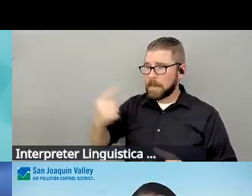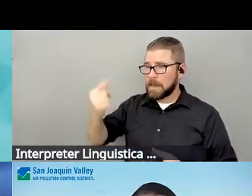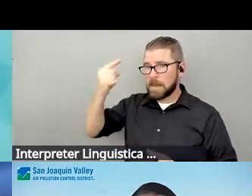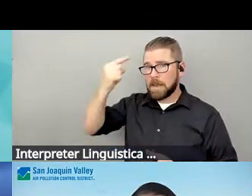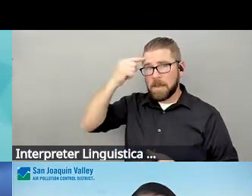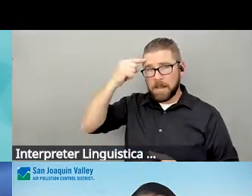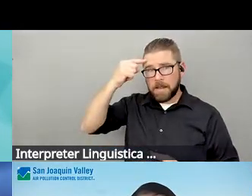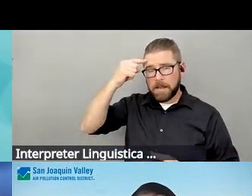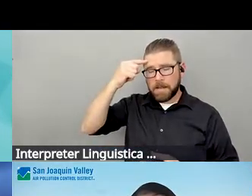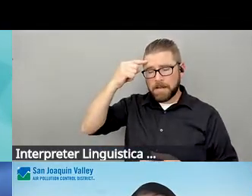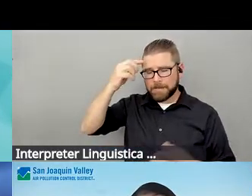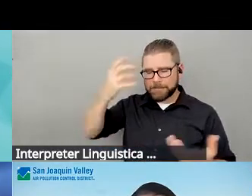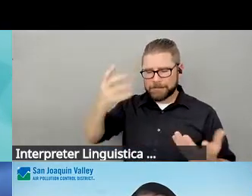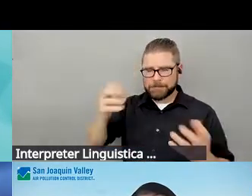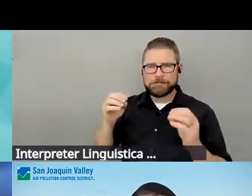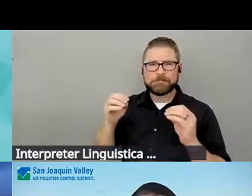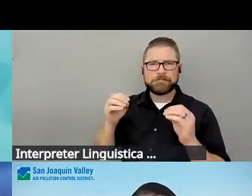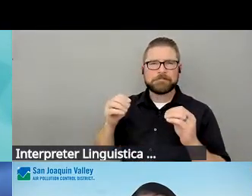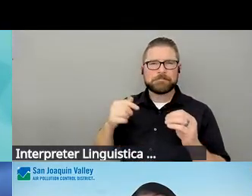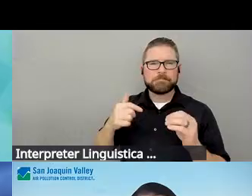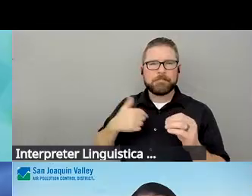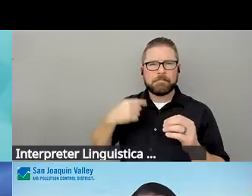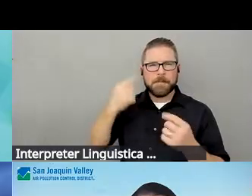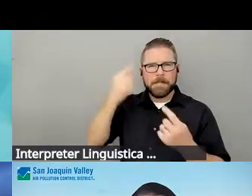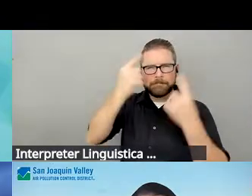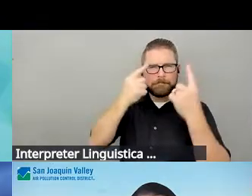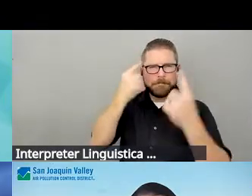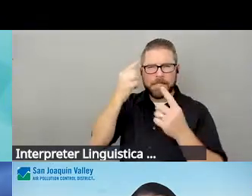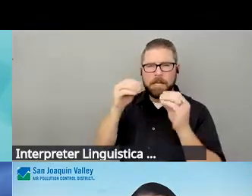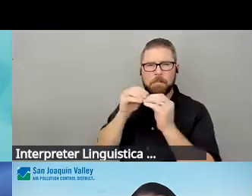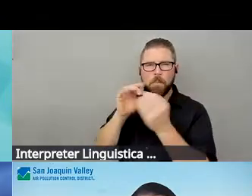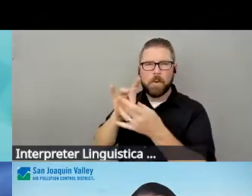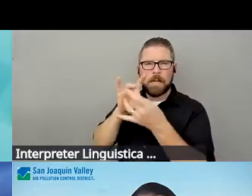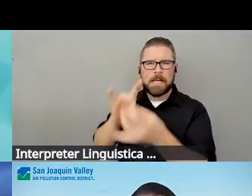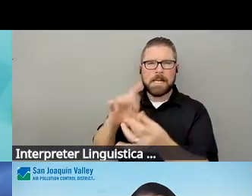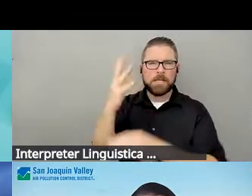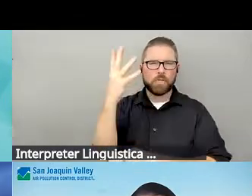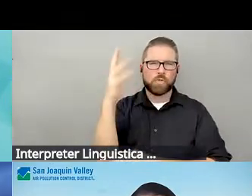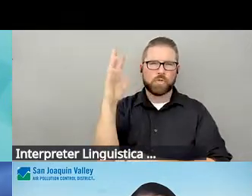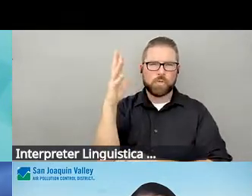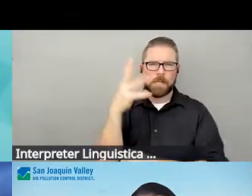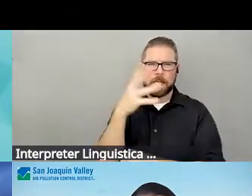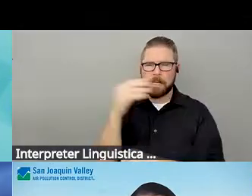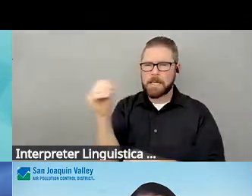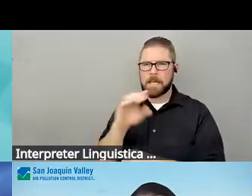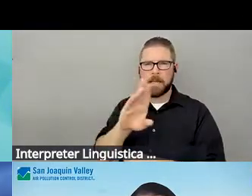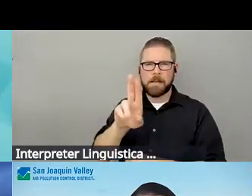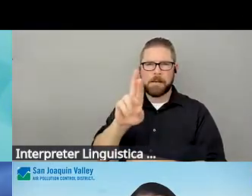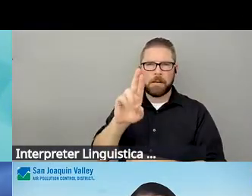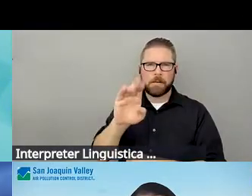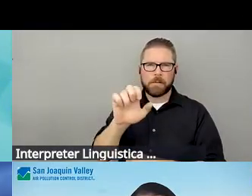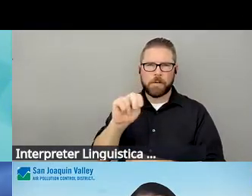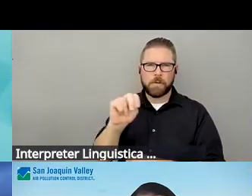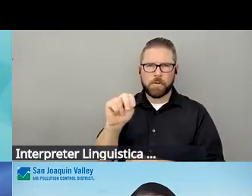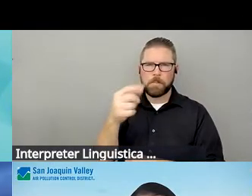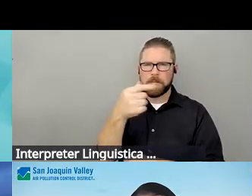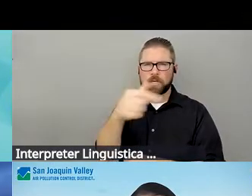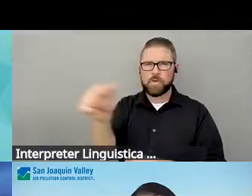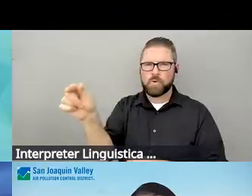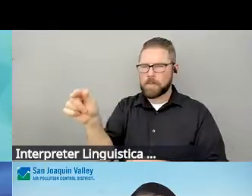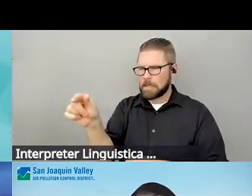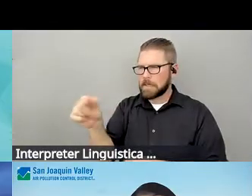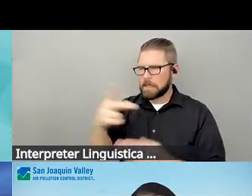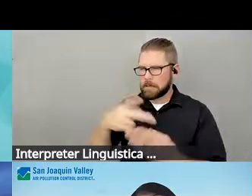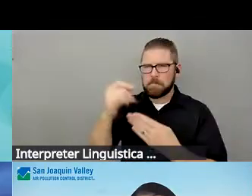it's more towards the tree and urban greening. Okay. So yeah. So I'll just wait